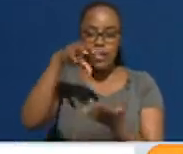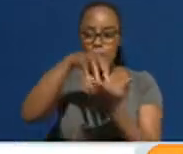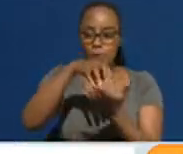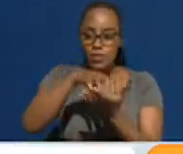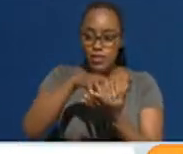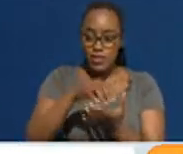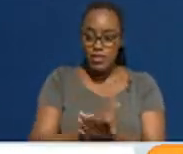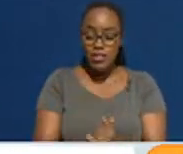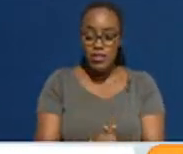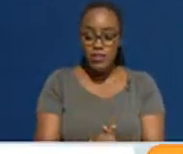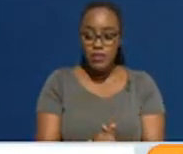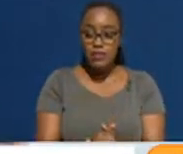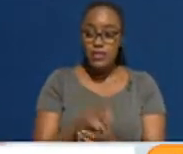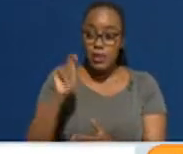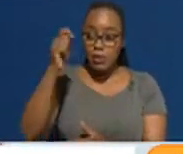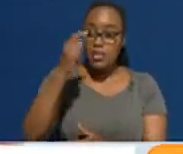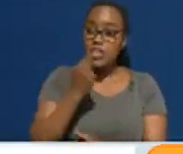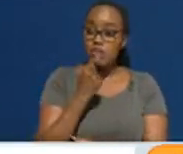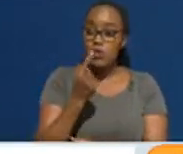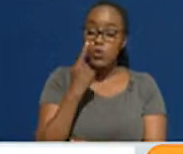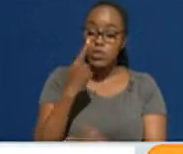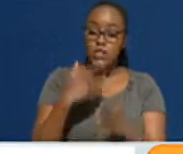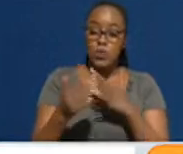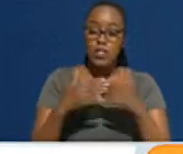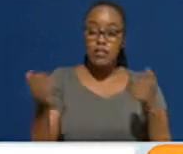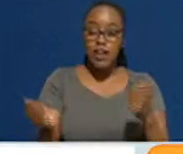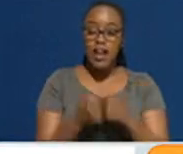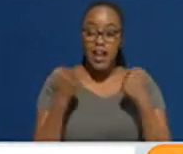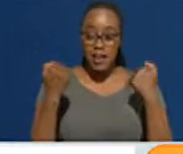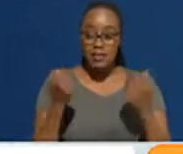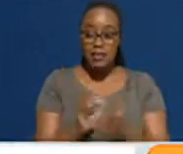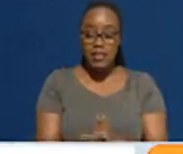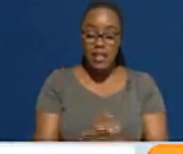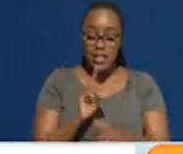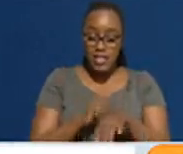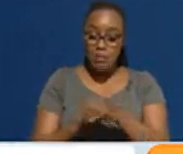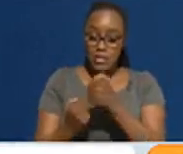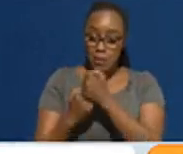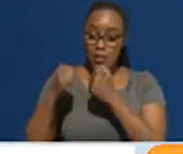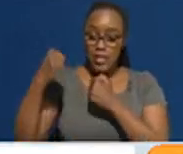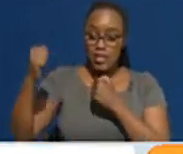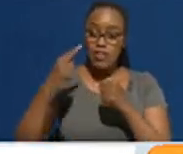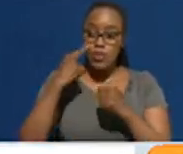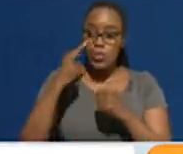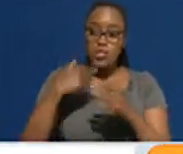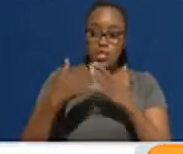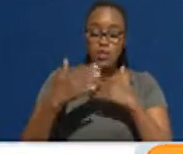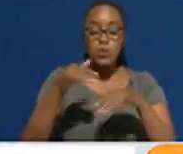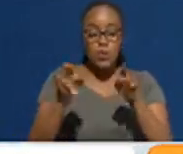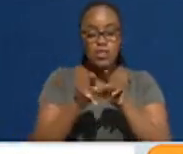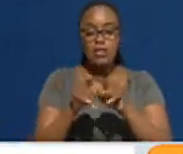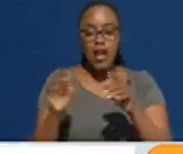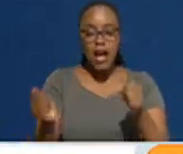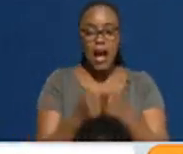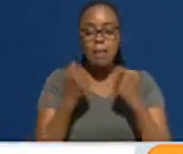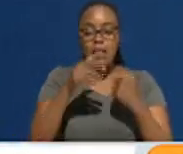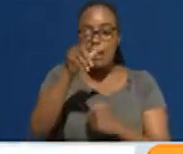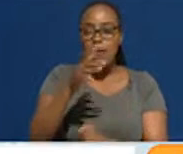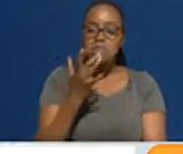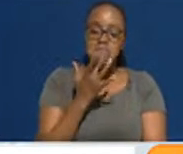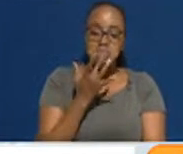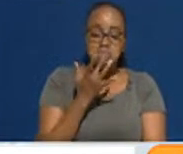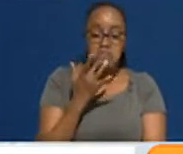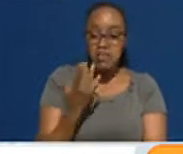President Moi. Took sides? And you saw what happened. When he took sides, you saw what happened when he went for the inauguration. You get a preferred candidate. Of President Mwai